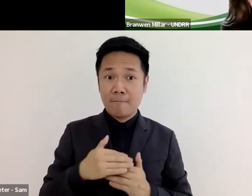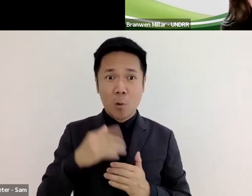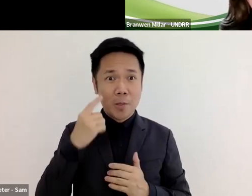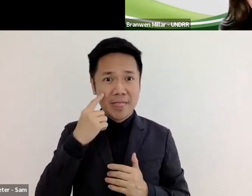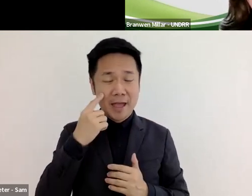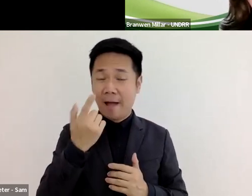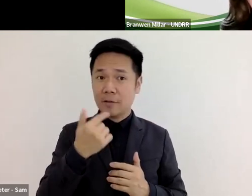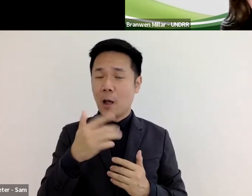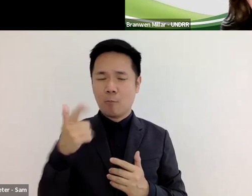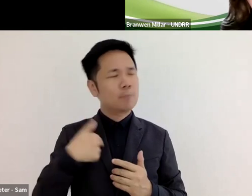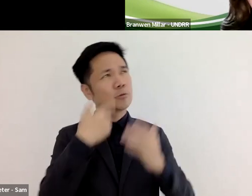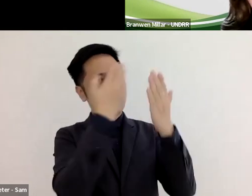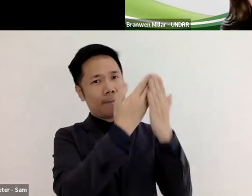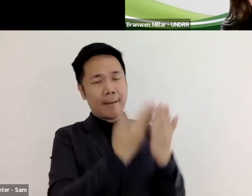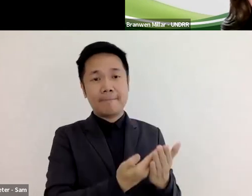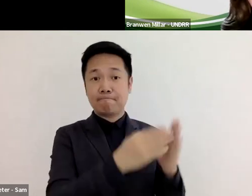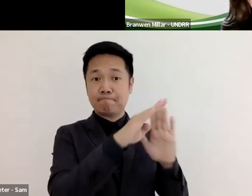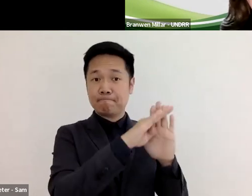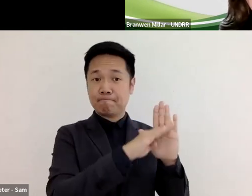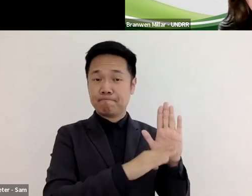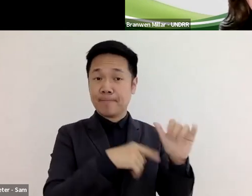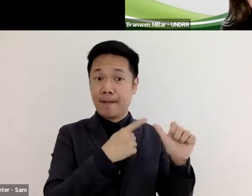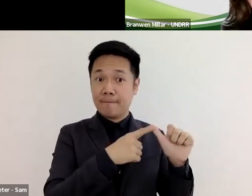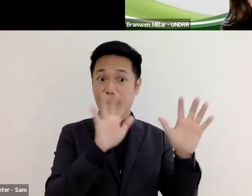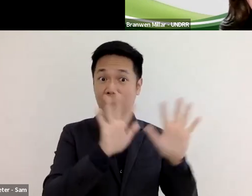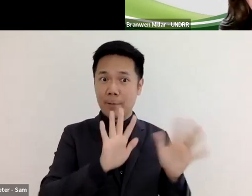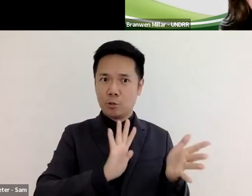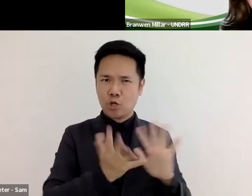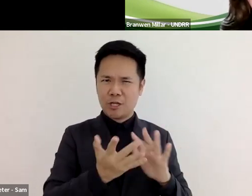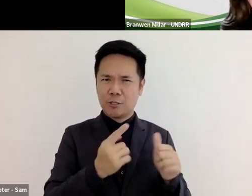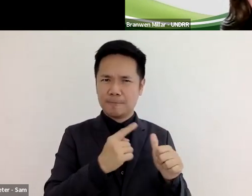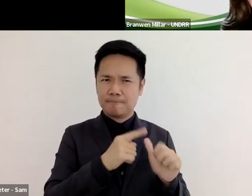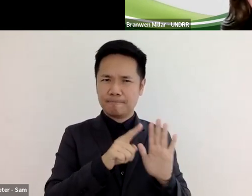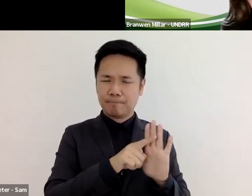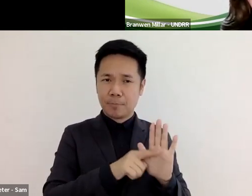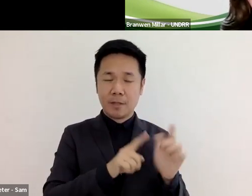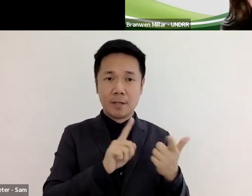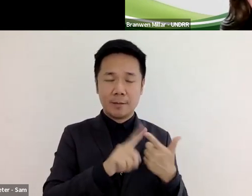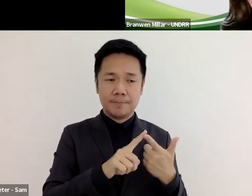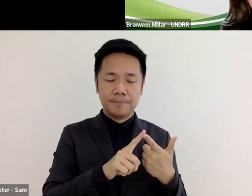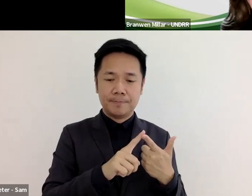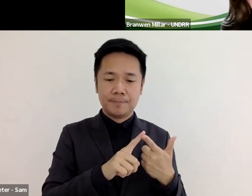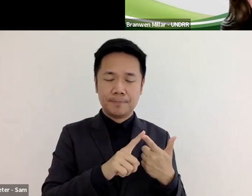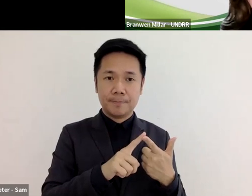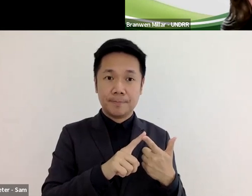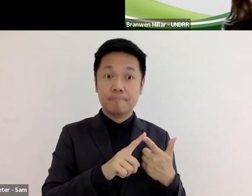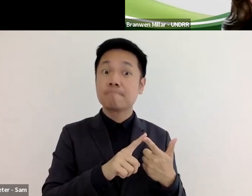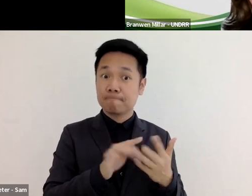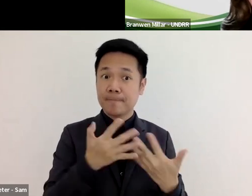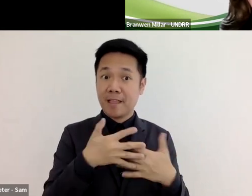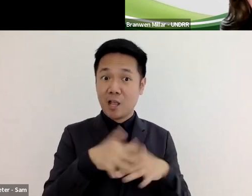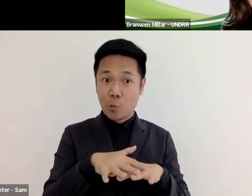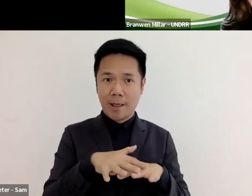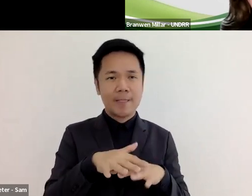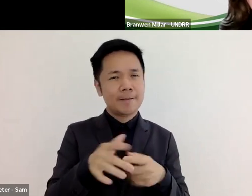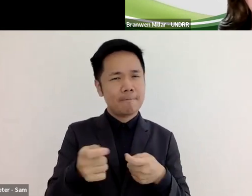the following: climate change policy, Asean nationwide integrated disaster